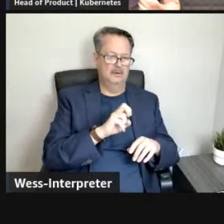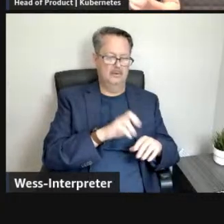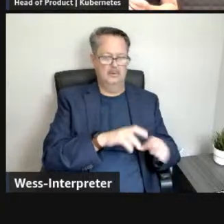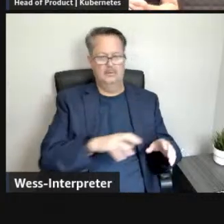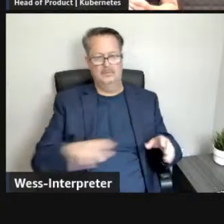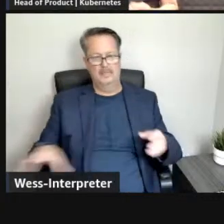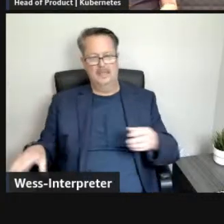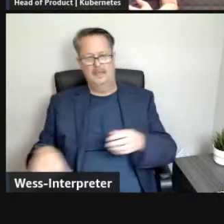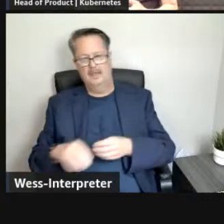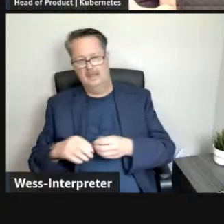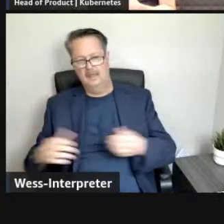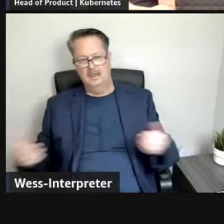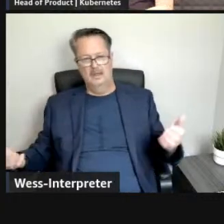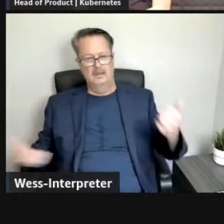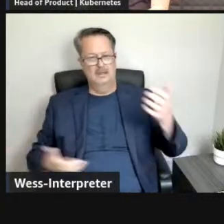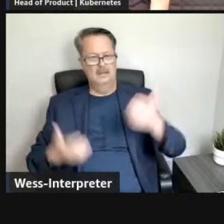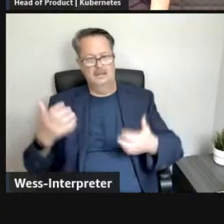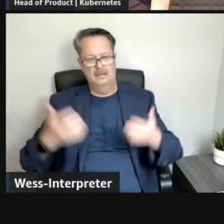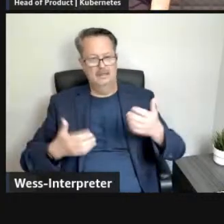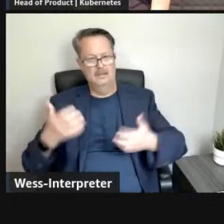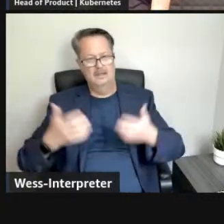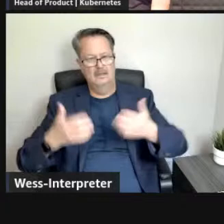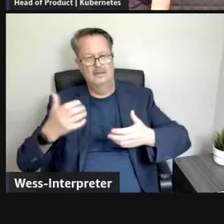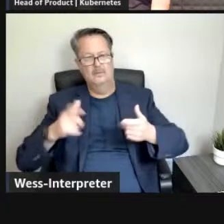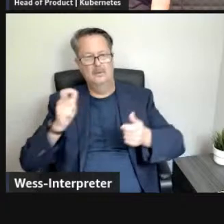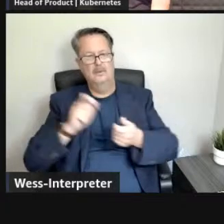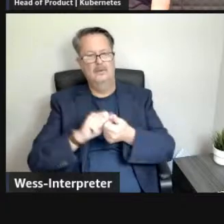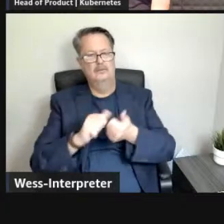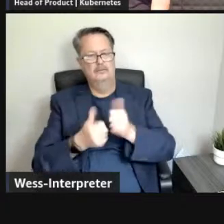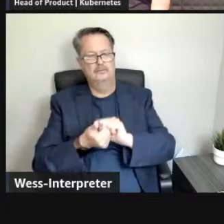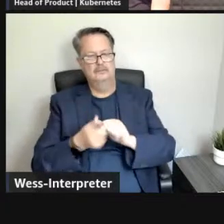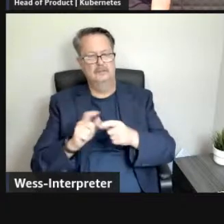do I need to make as I move to a new Kubernetes version.